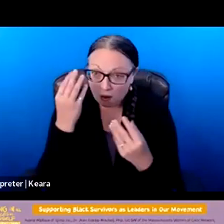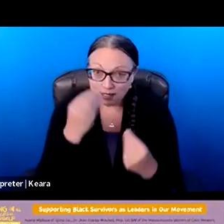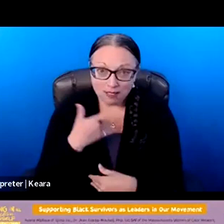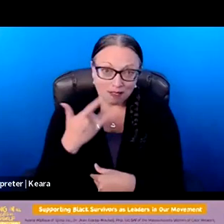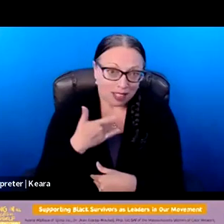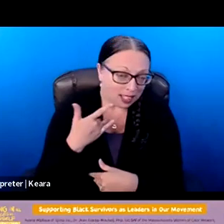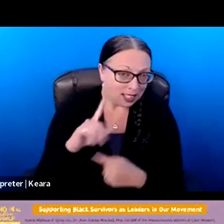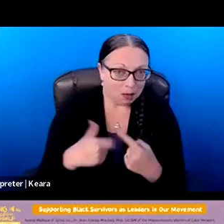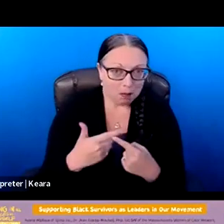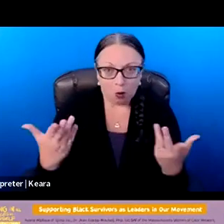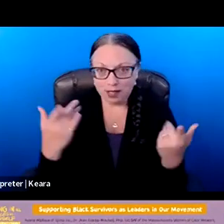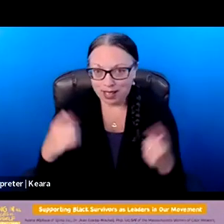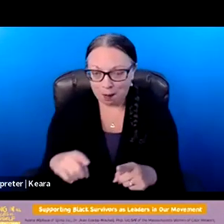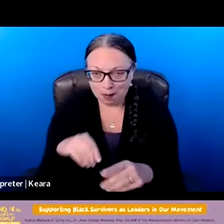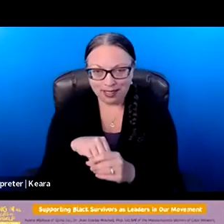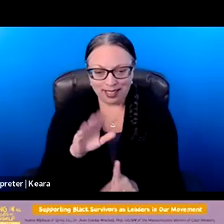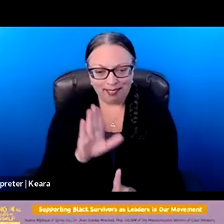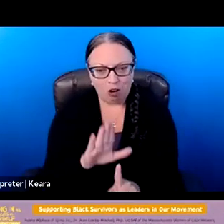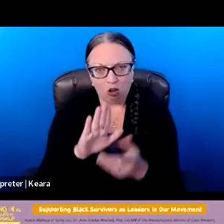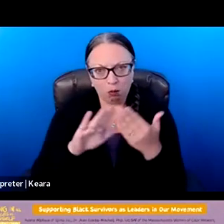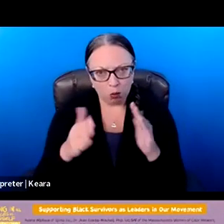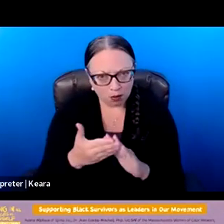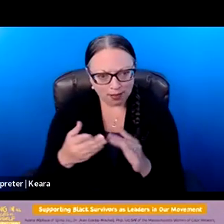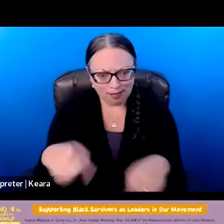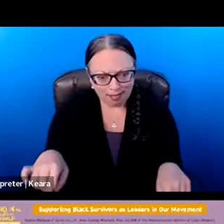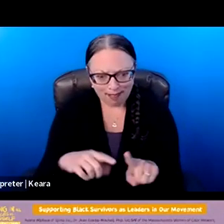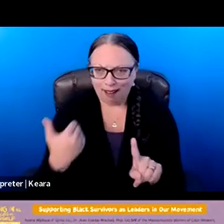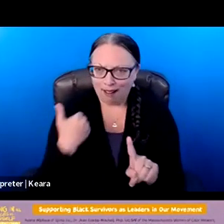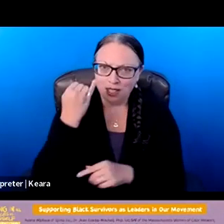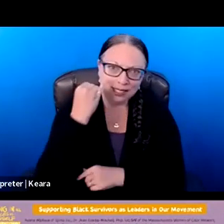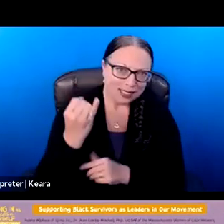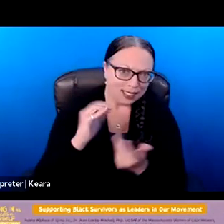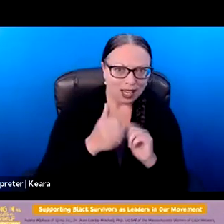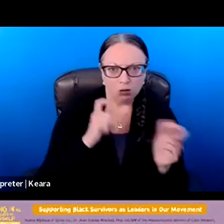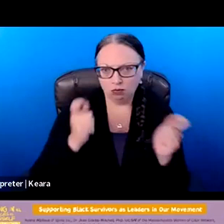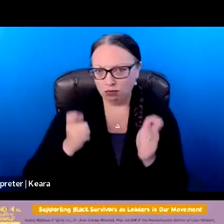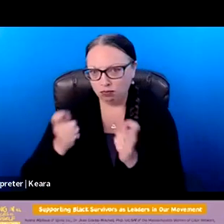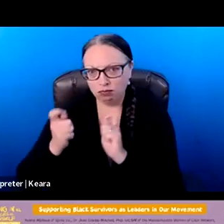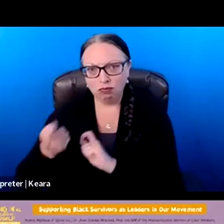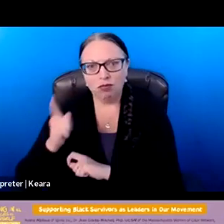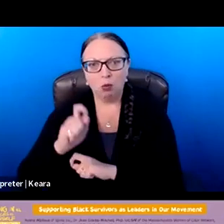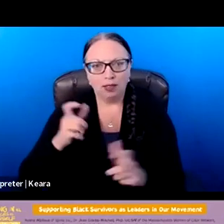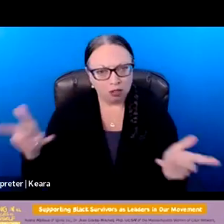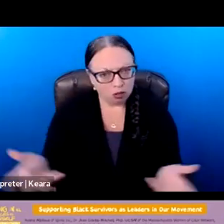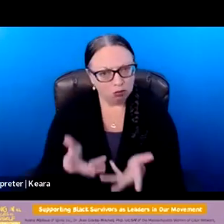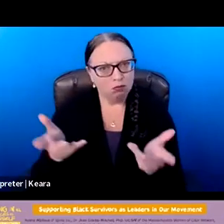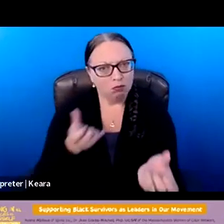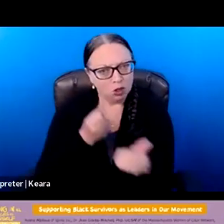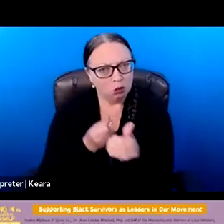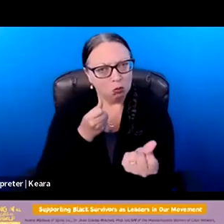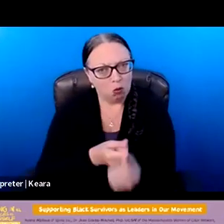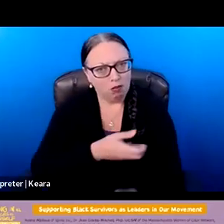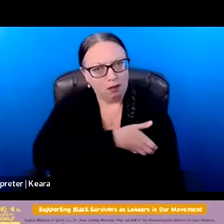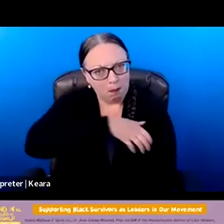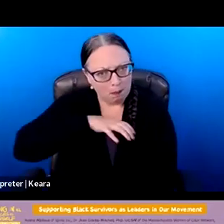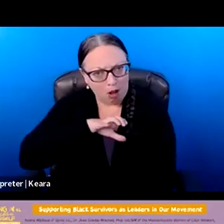in their communities, and they have ideas about how these things can be changed. And we need to be fostering a sense of